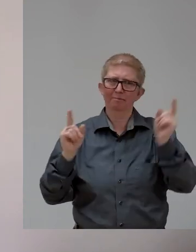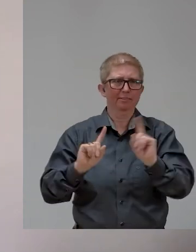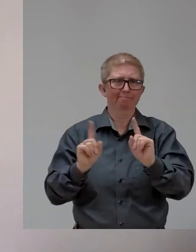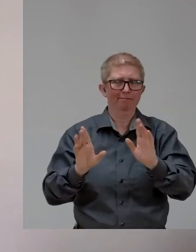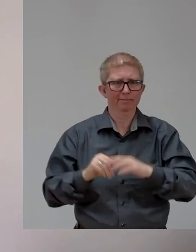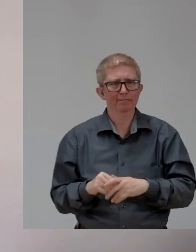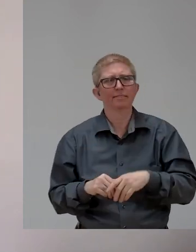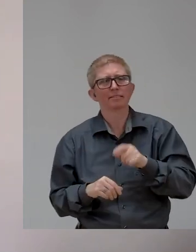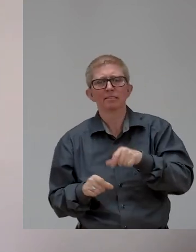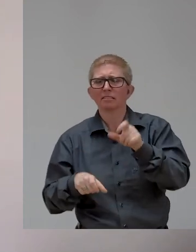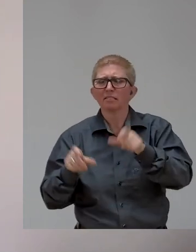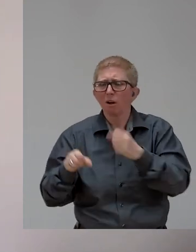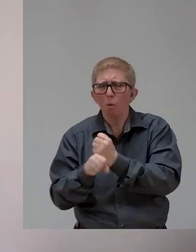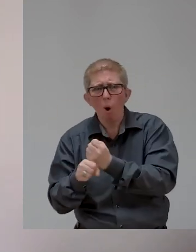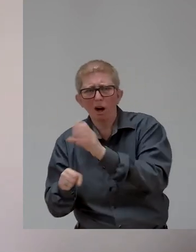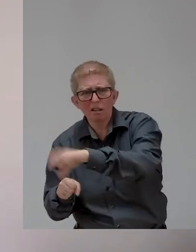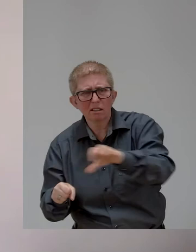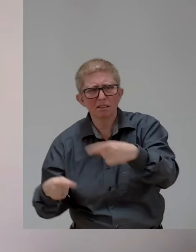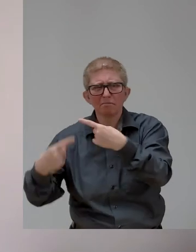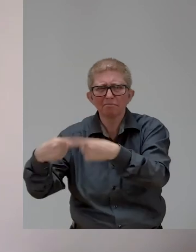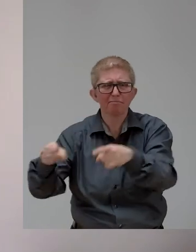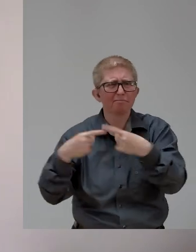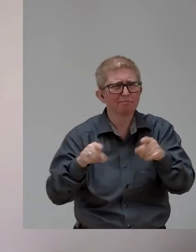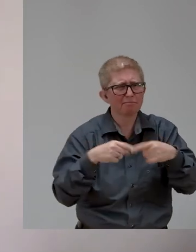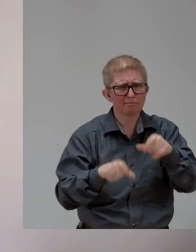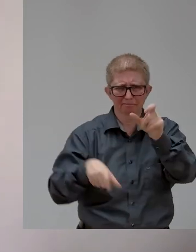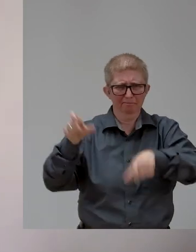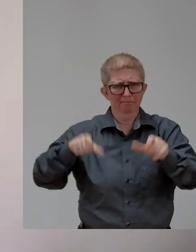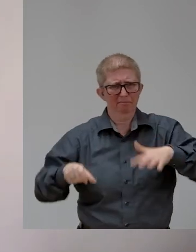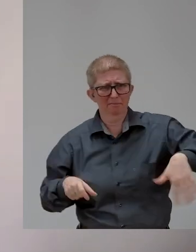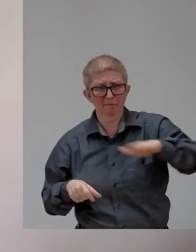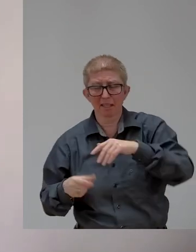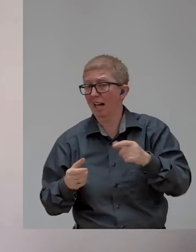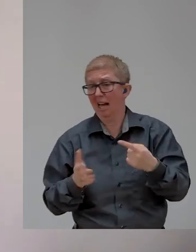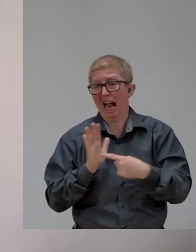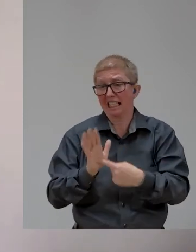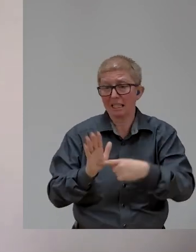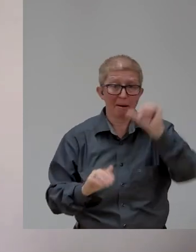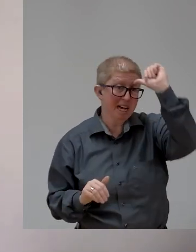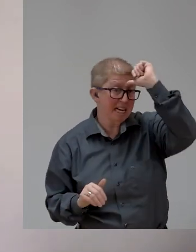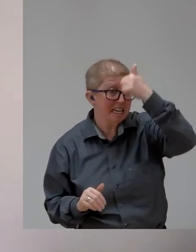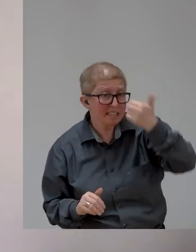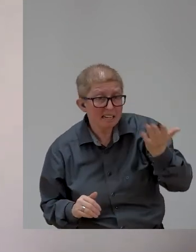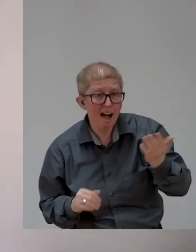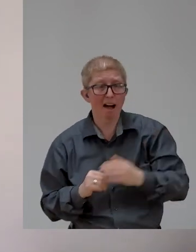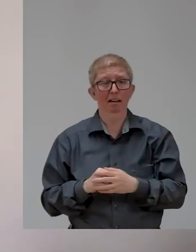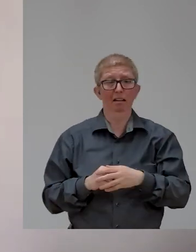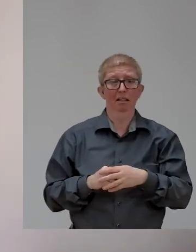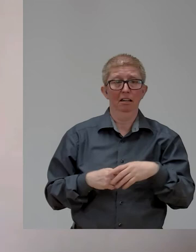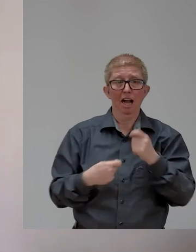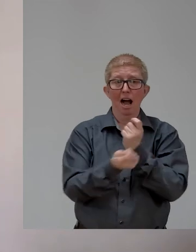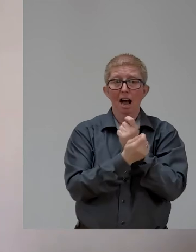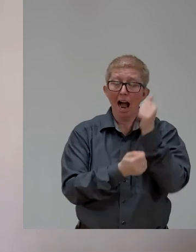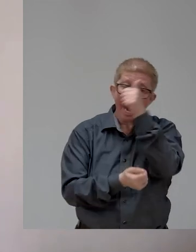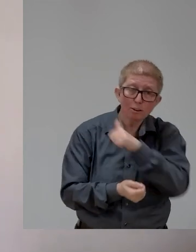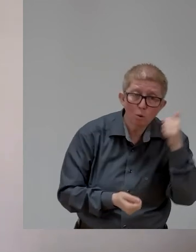got people working on this project in India, Mauritius, Ethiopia. I was